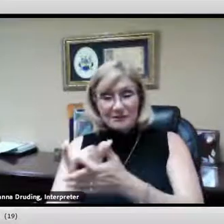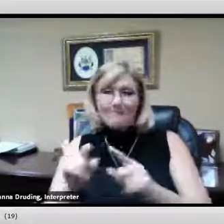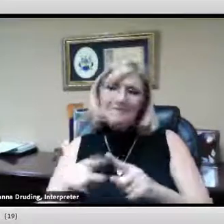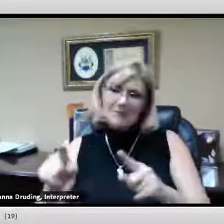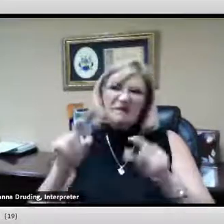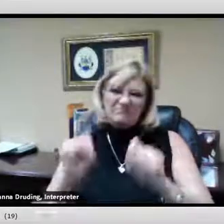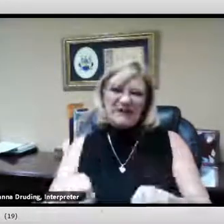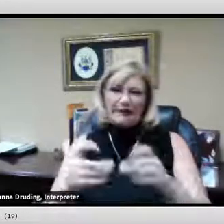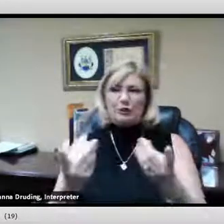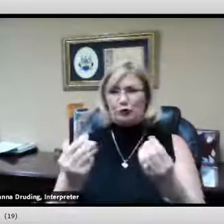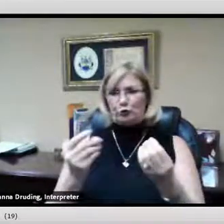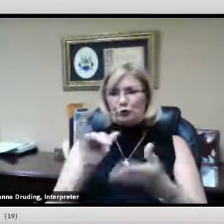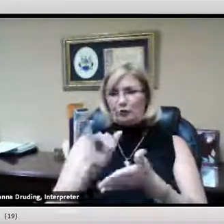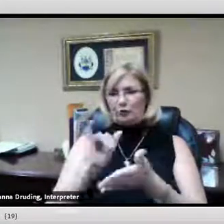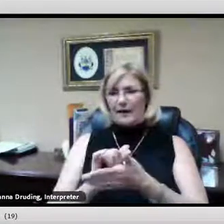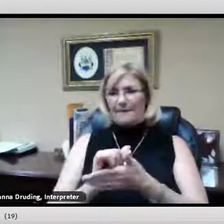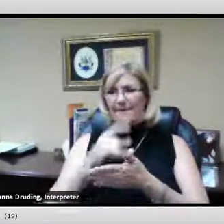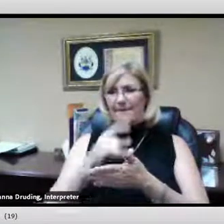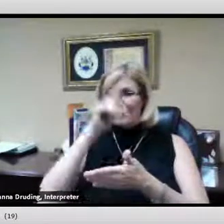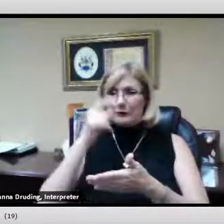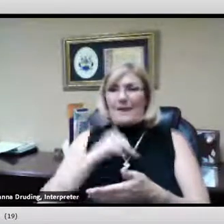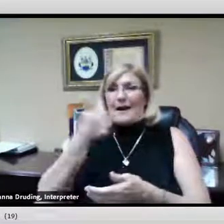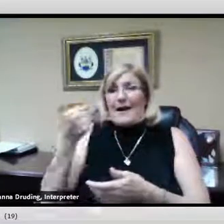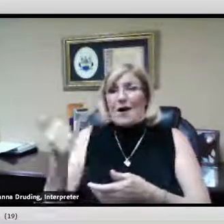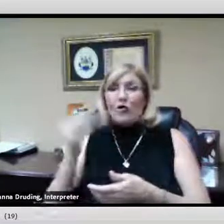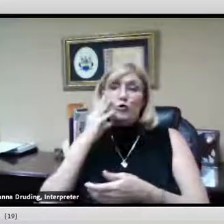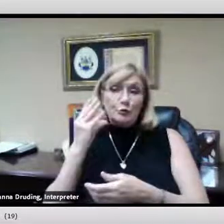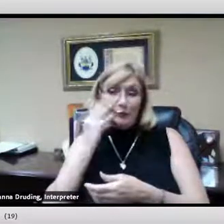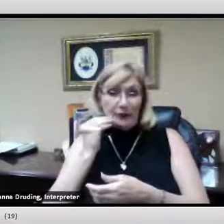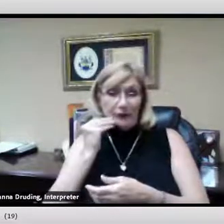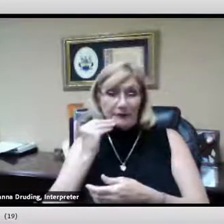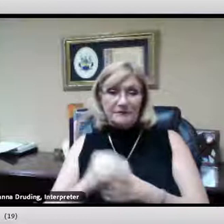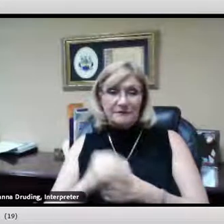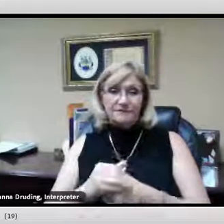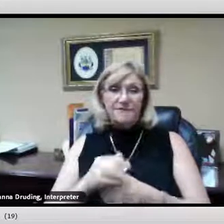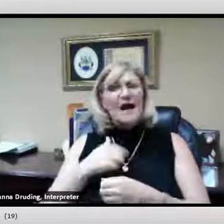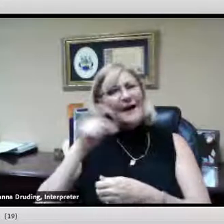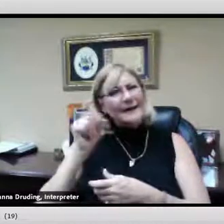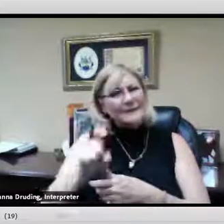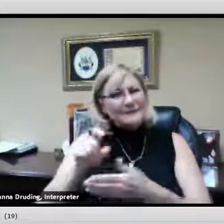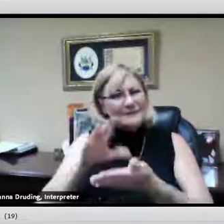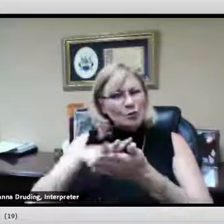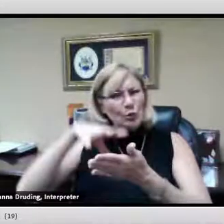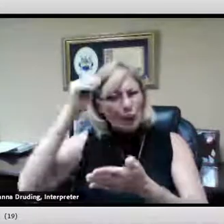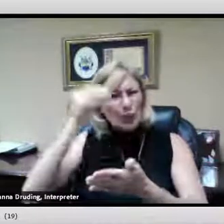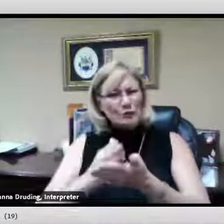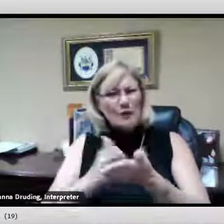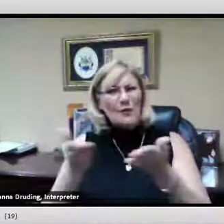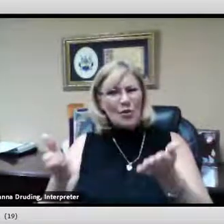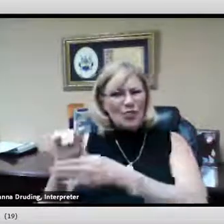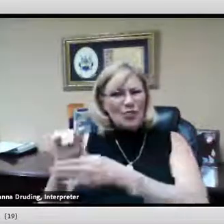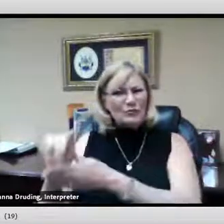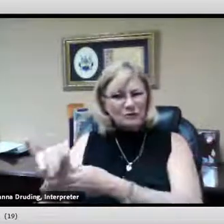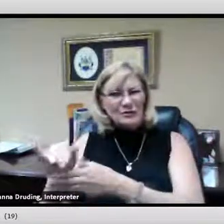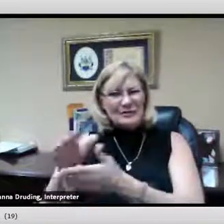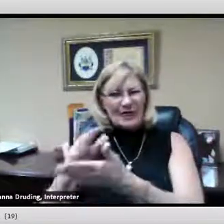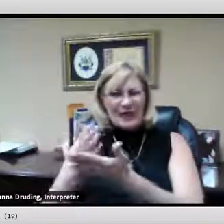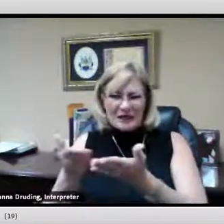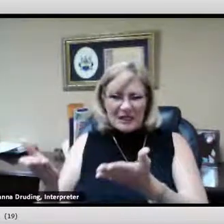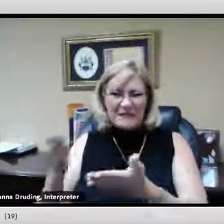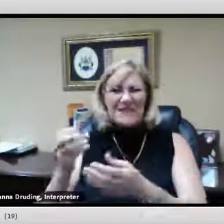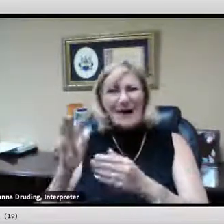could pick up just based on my other experience. I'd have to learn some of those things too. So about half of that